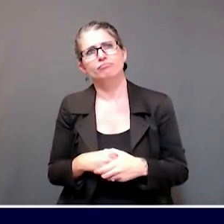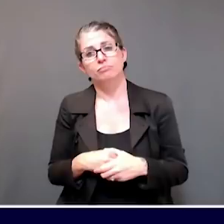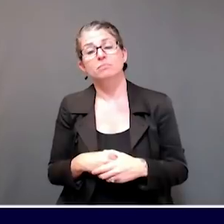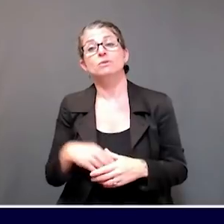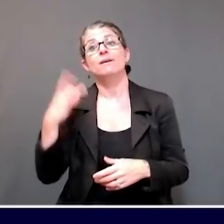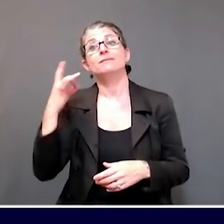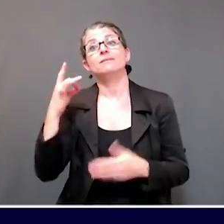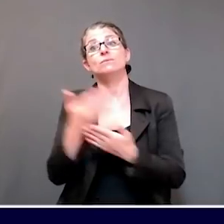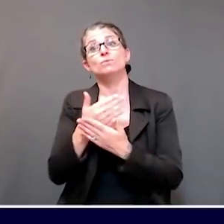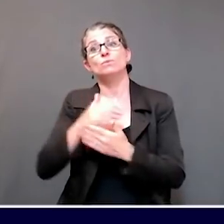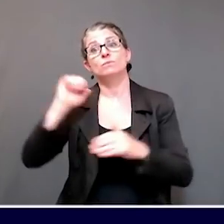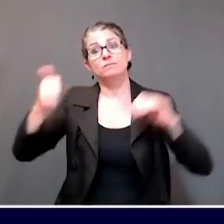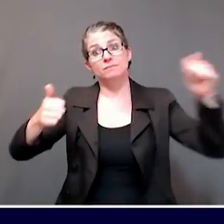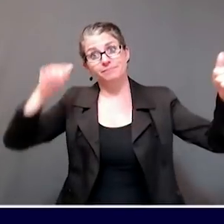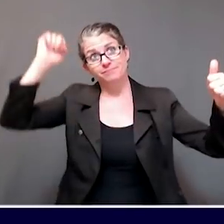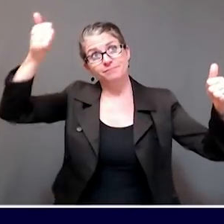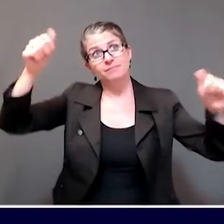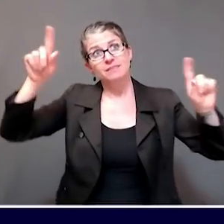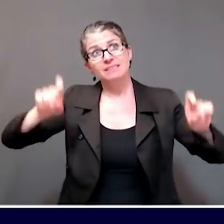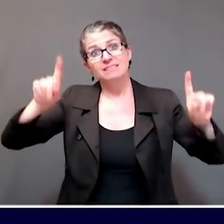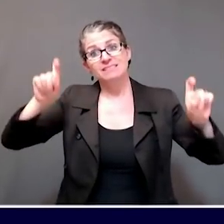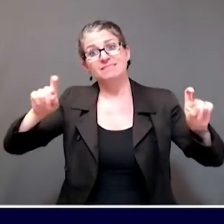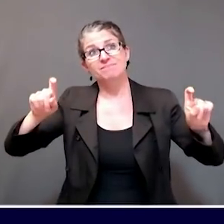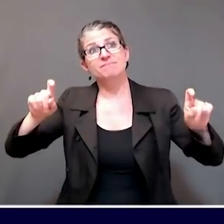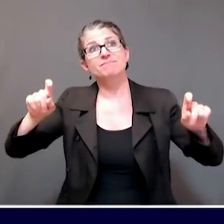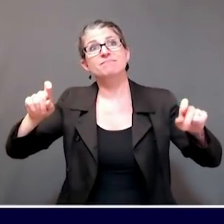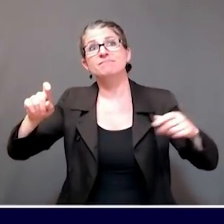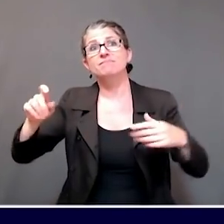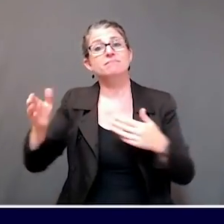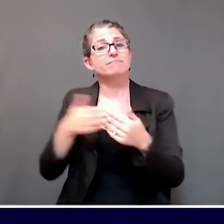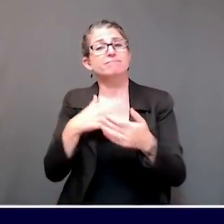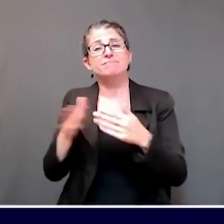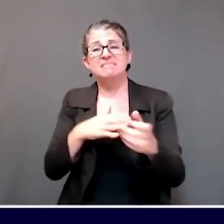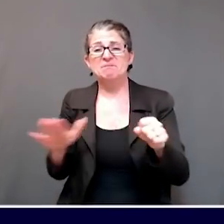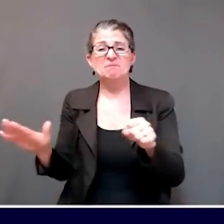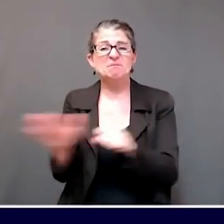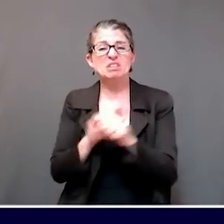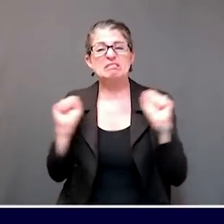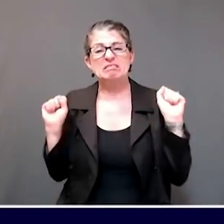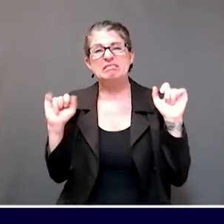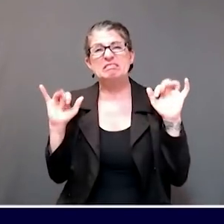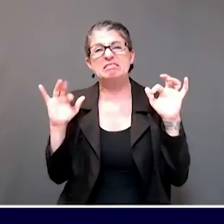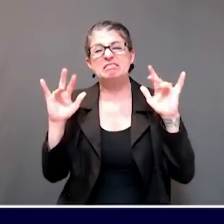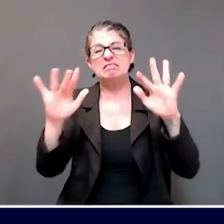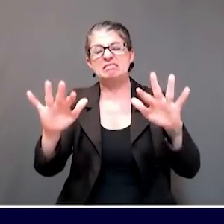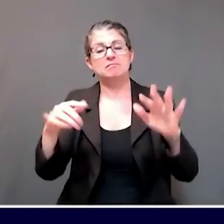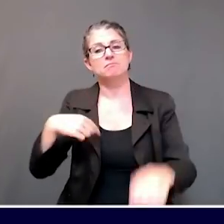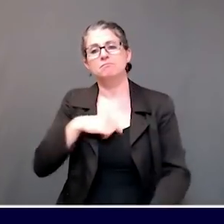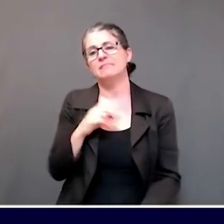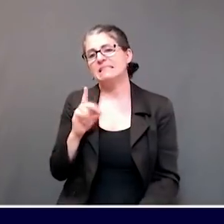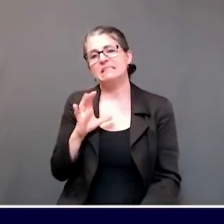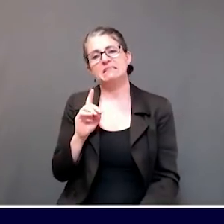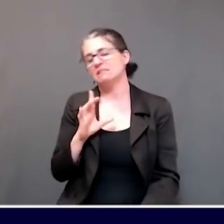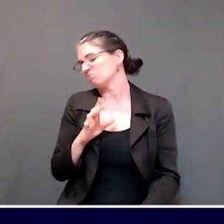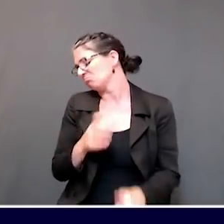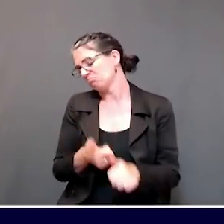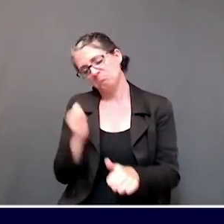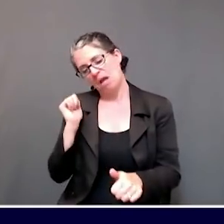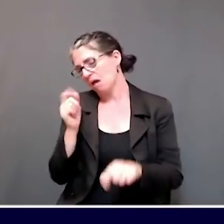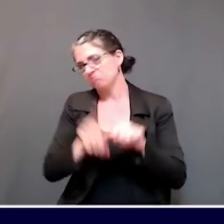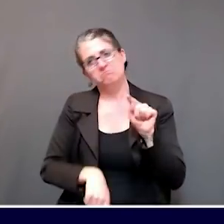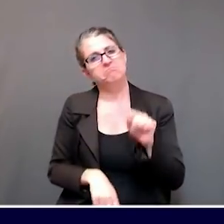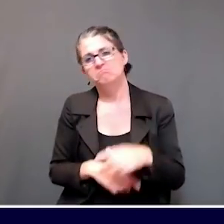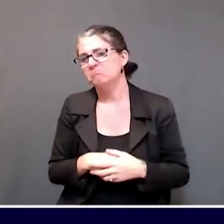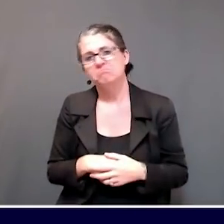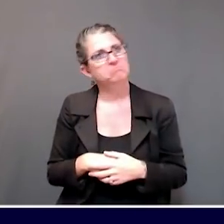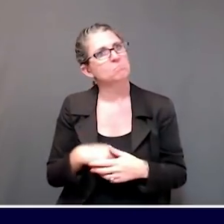below what our capacity would be. So we still have room to grow. So we look hard at our numbers. We really don't want to overpromise to people, and we